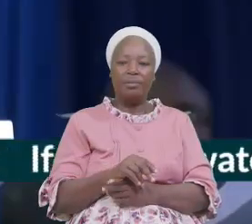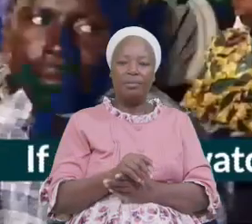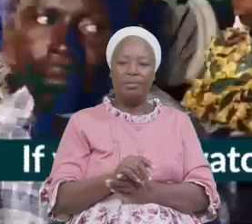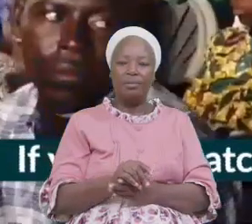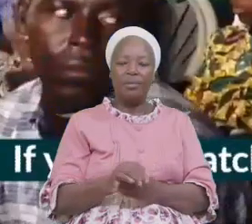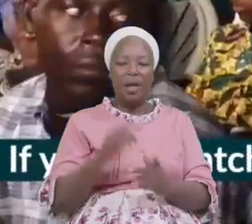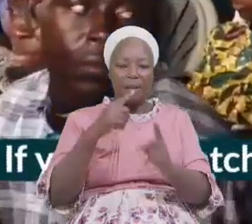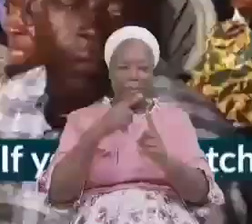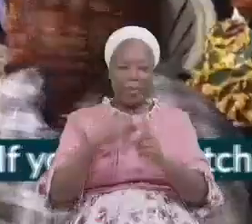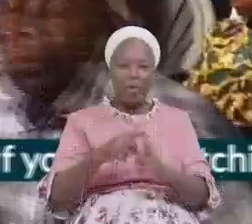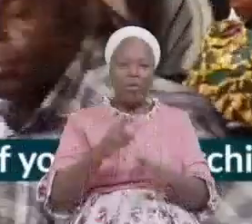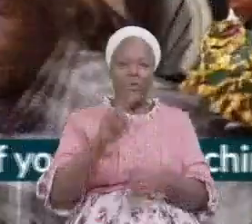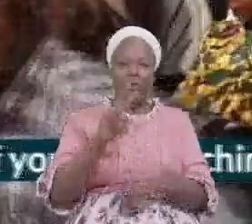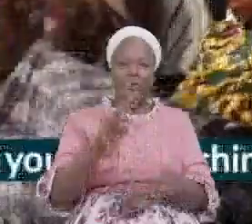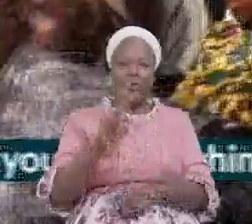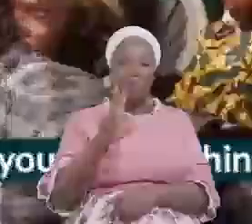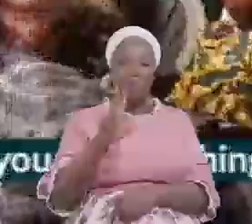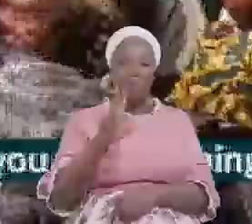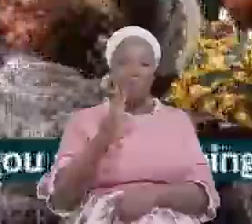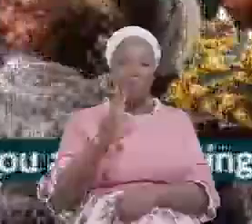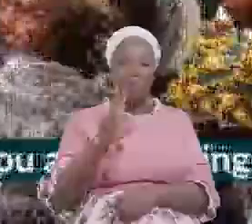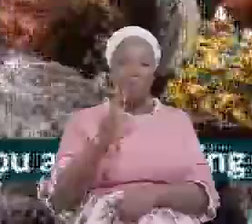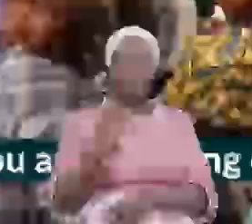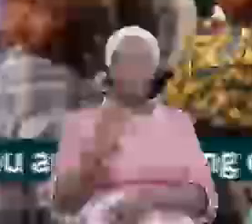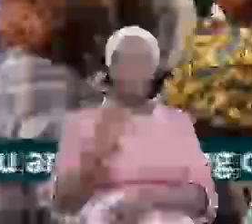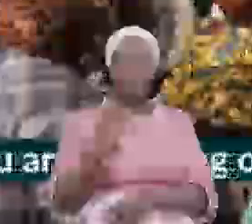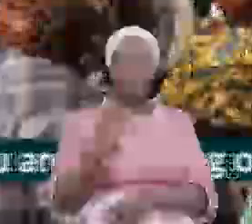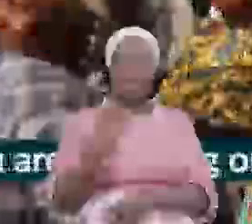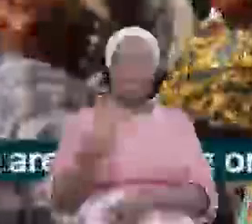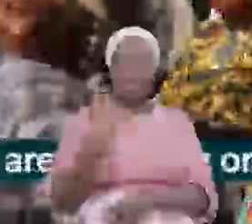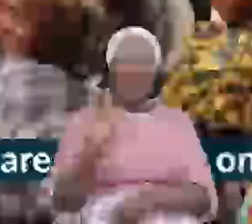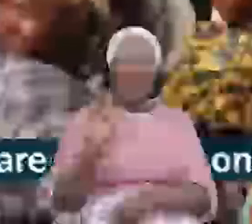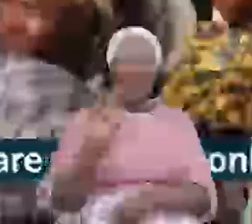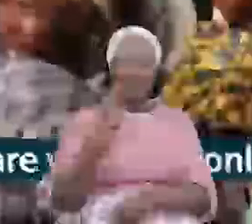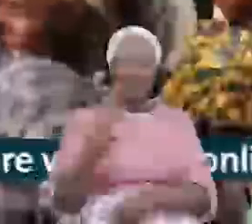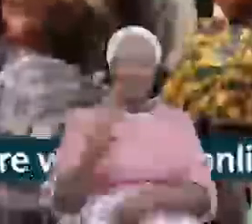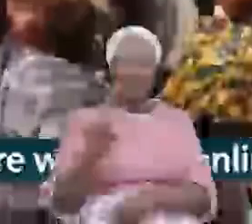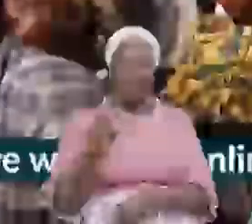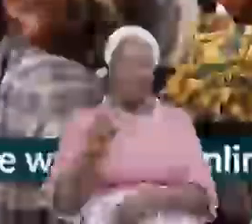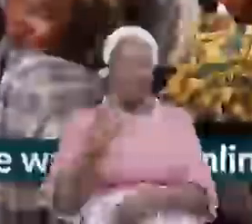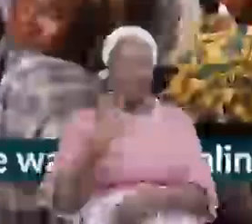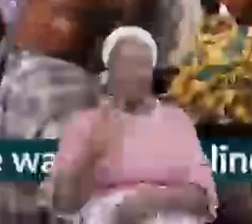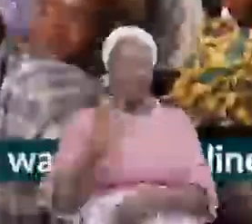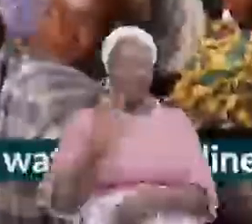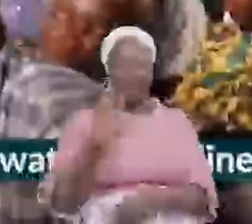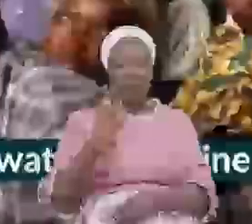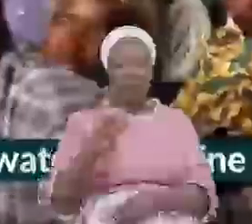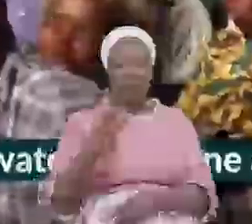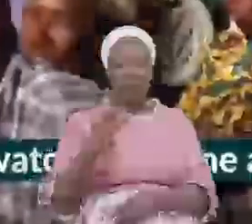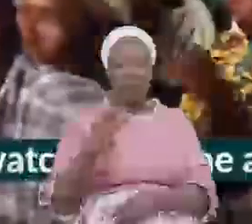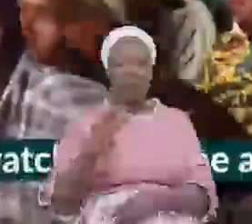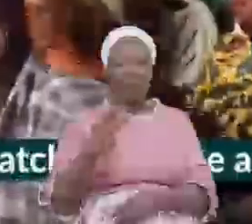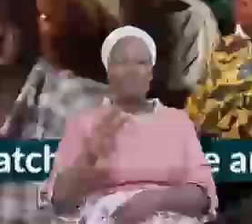plus 234 91 5 4